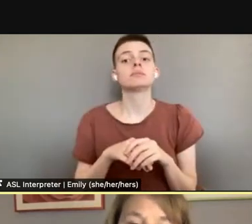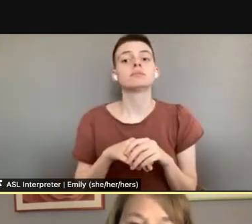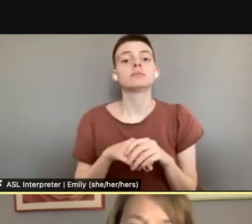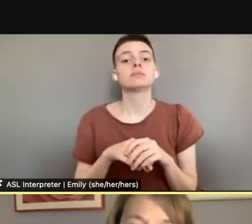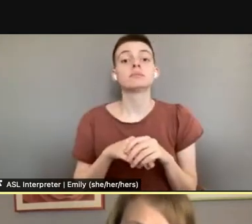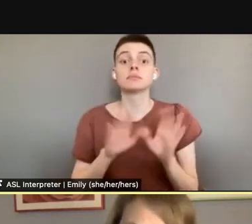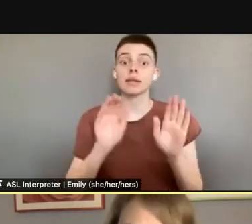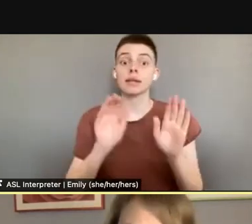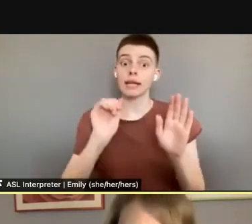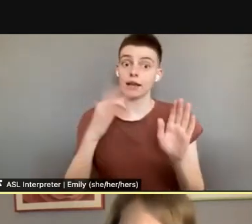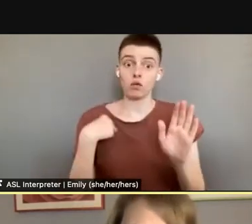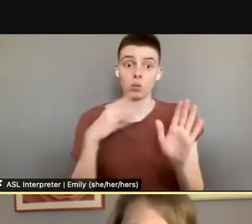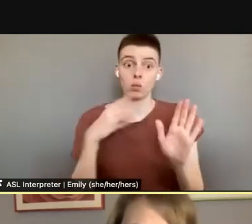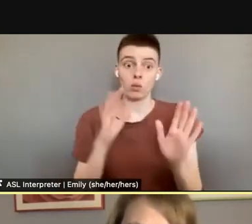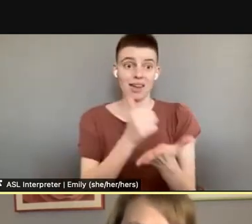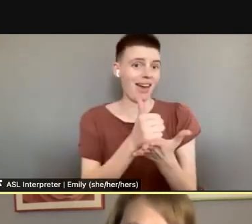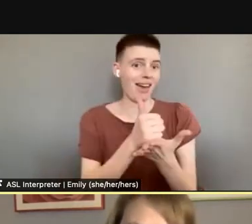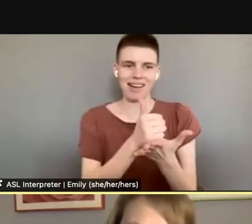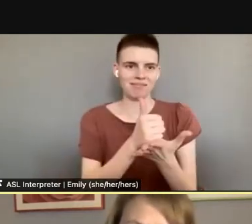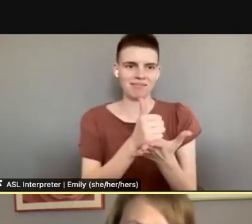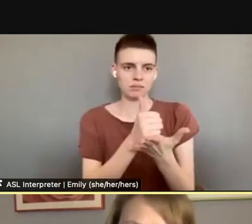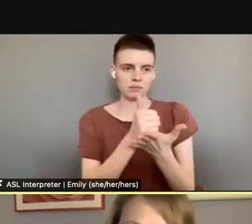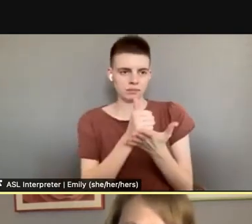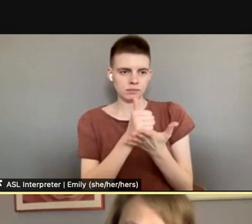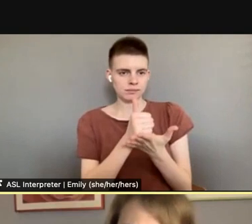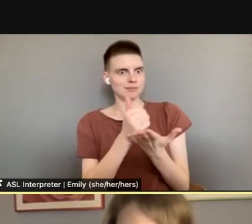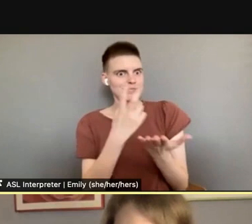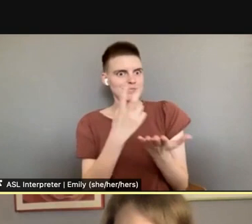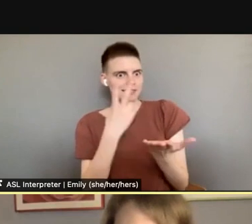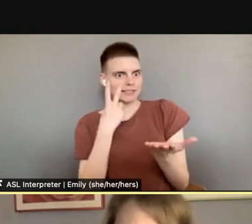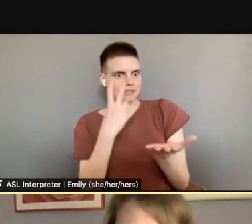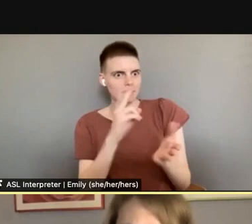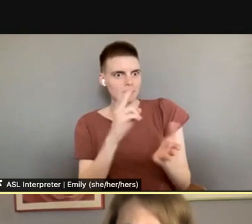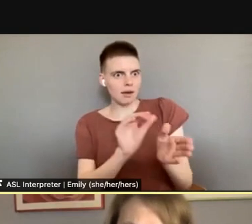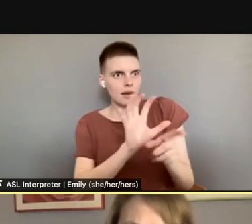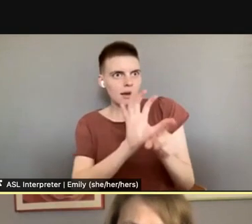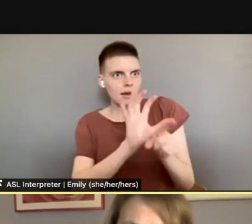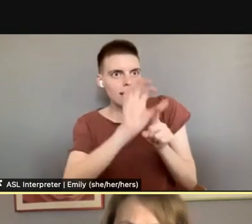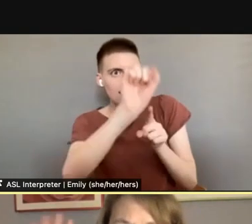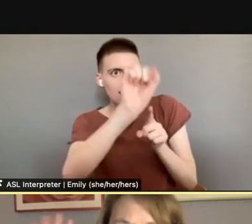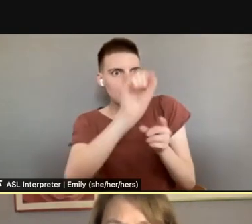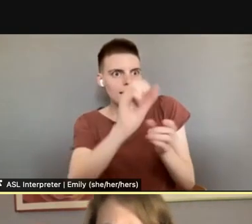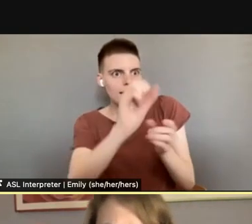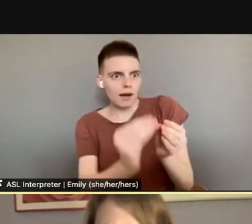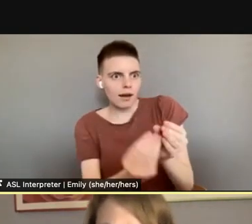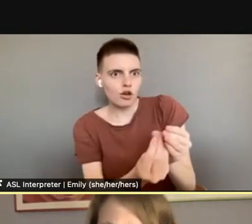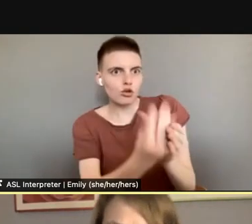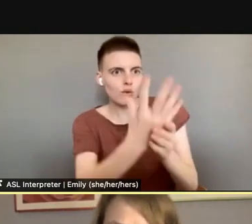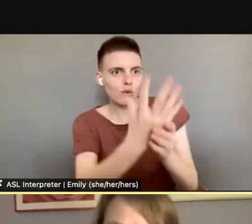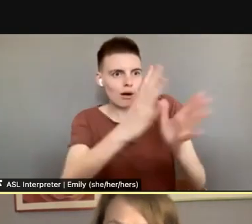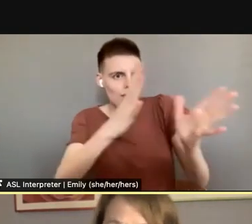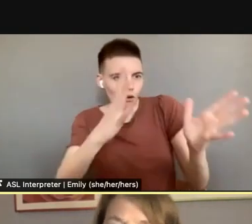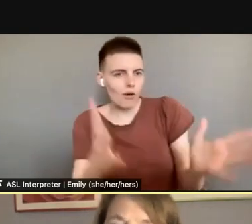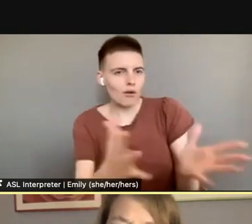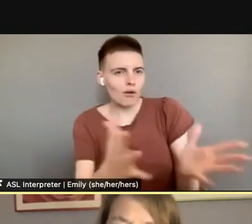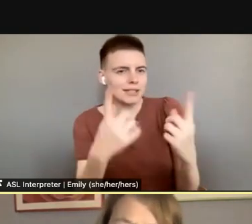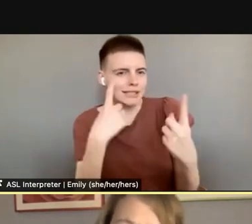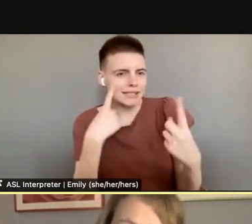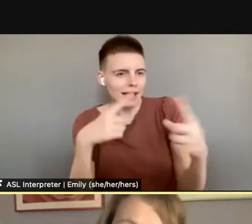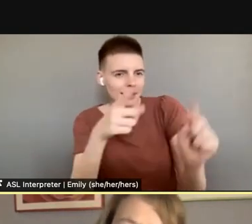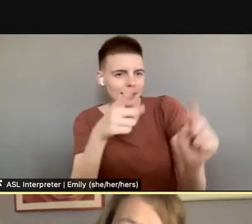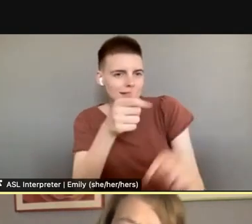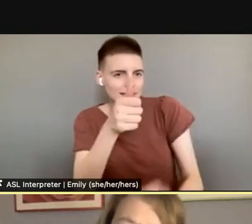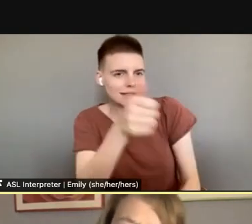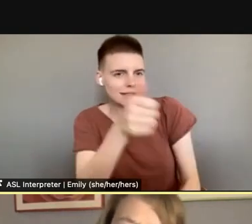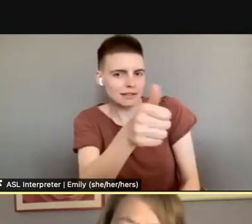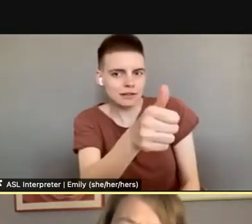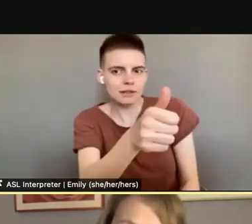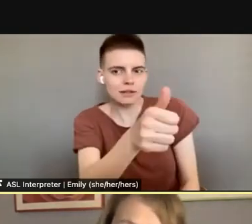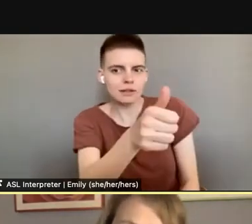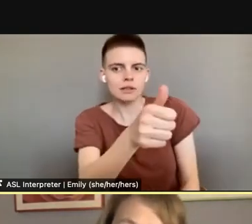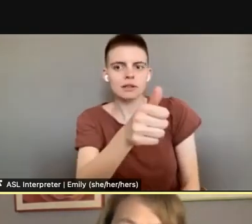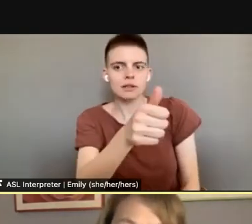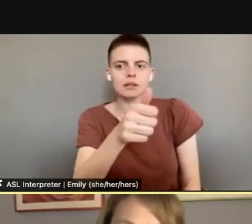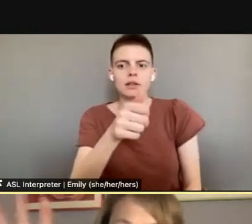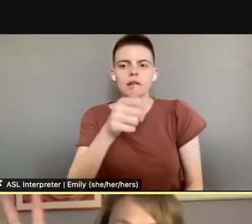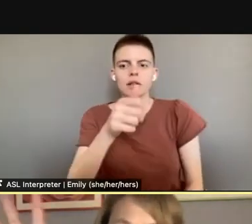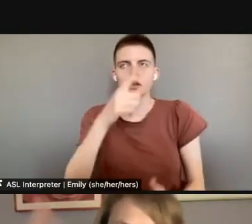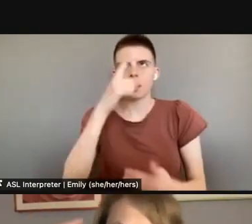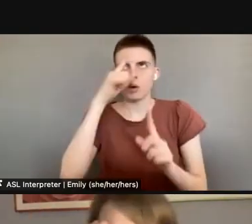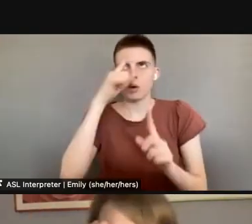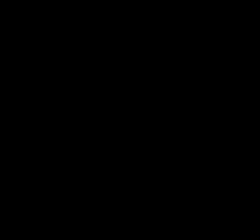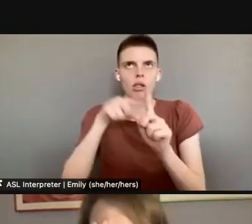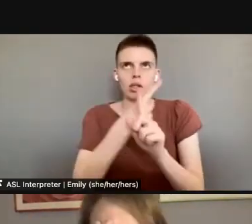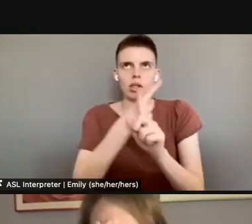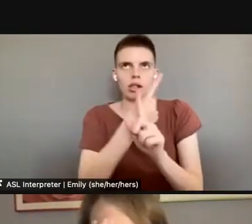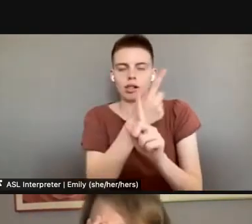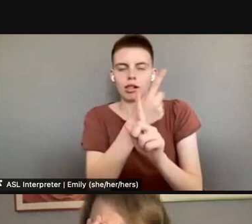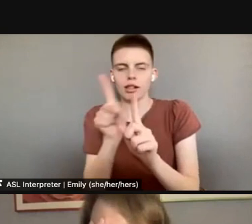own self-determination and their own successes, or we don't. And what really is I've had a long day already, so I'm going to get a little